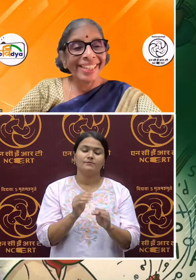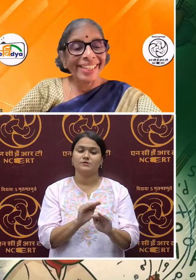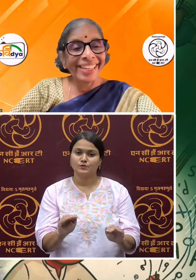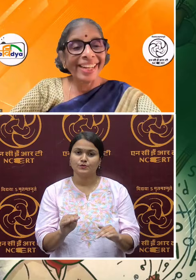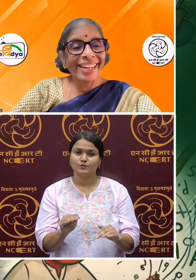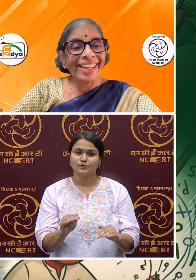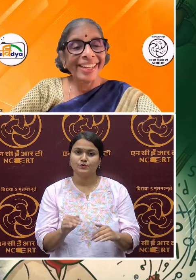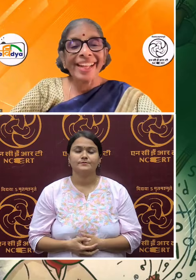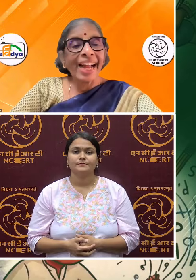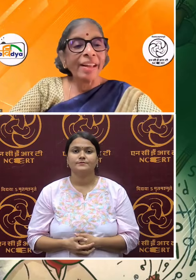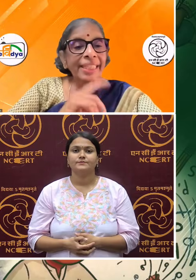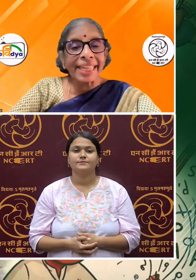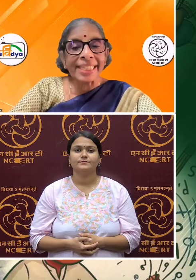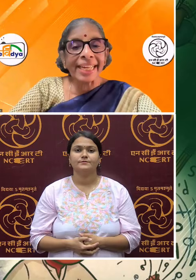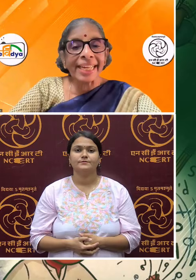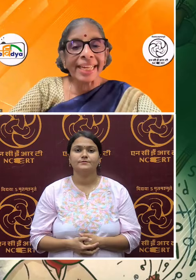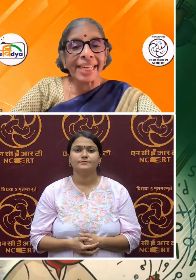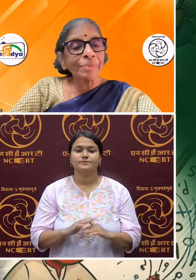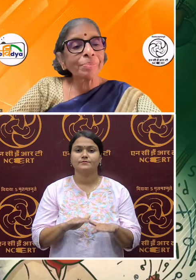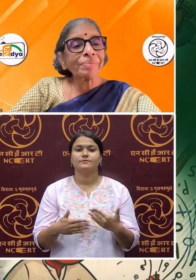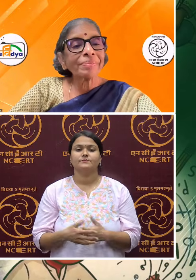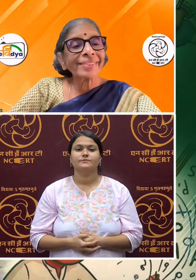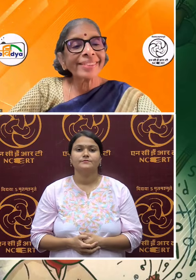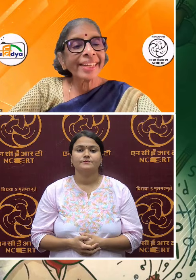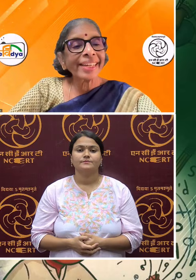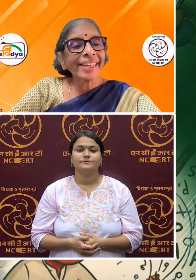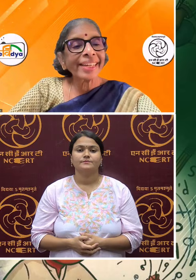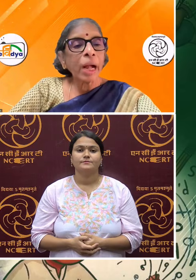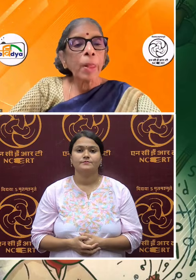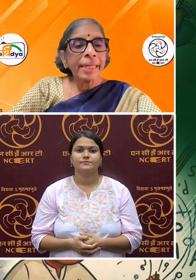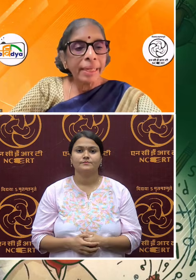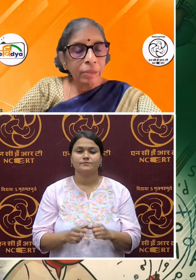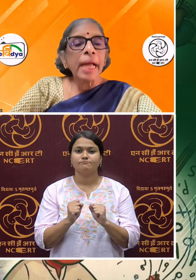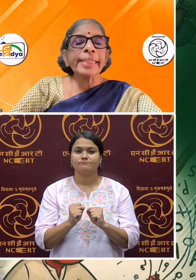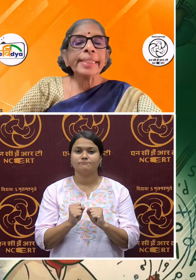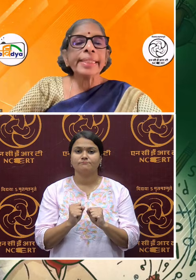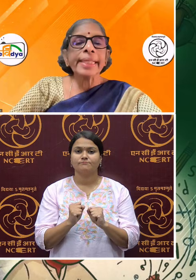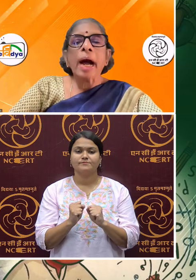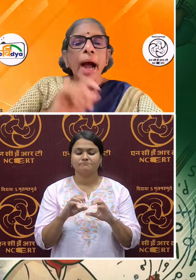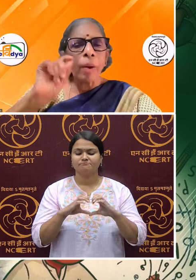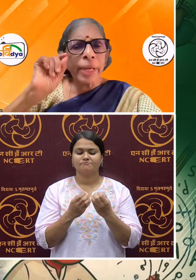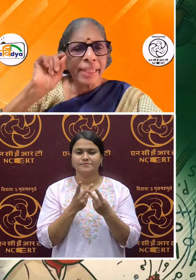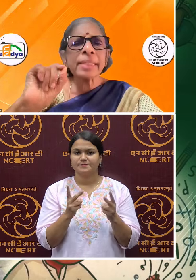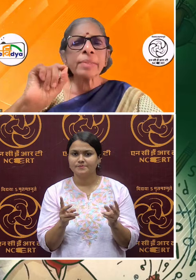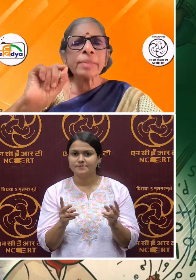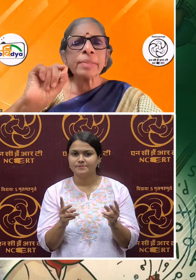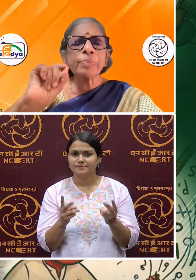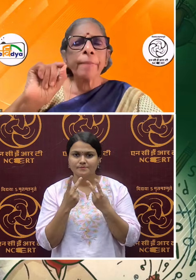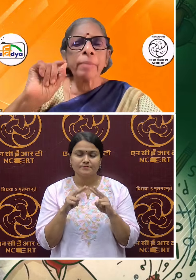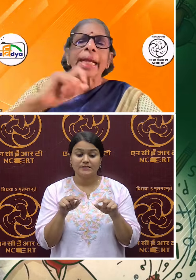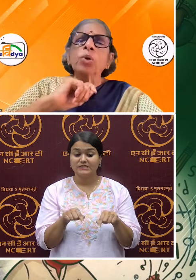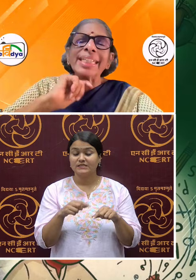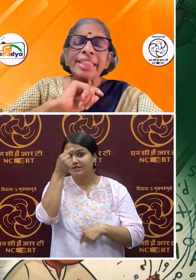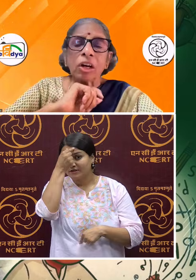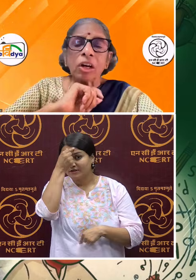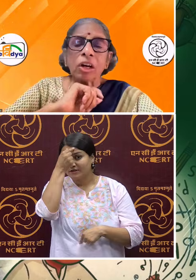with. True. Right. And the next slide. Yeah, the difficulties in multilingual classrooms. This